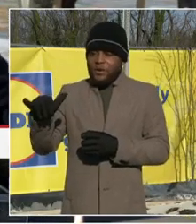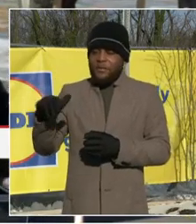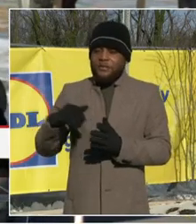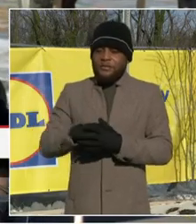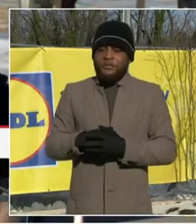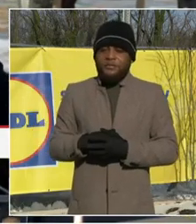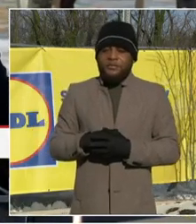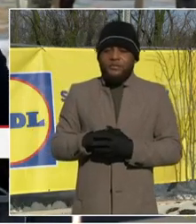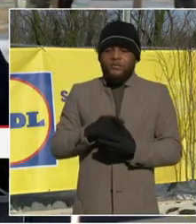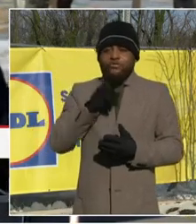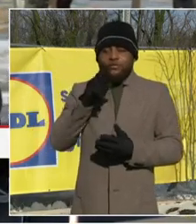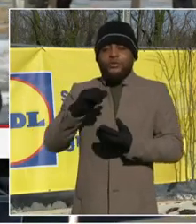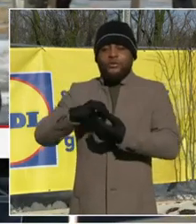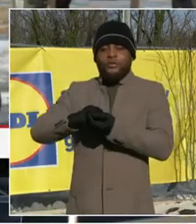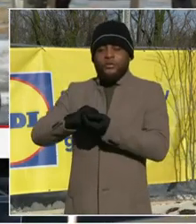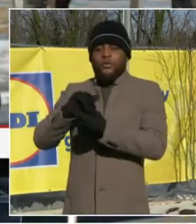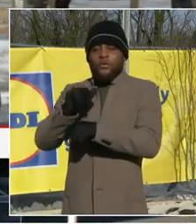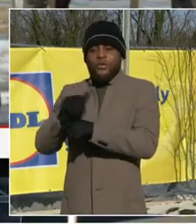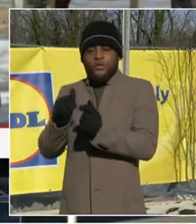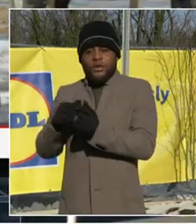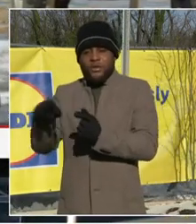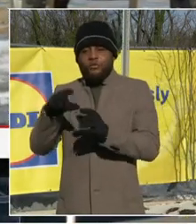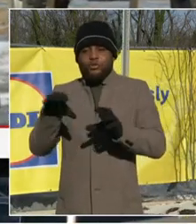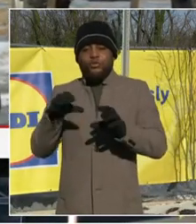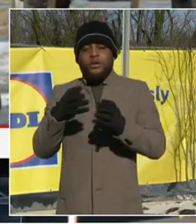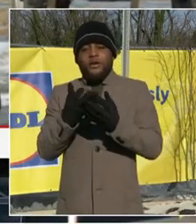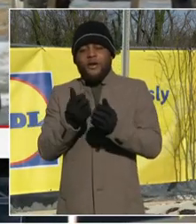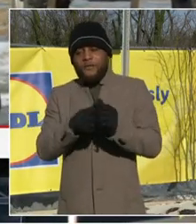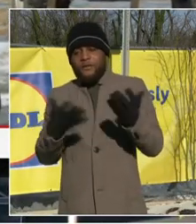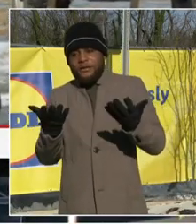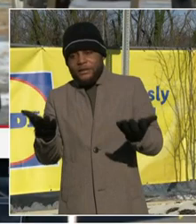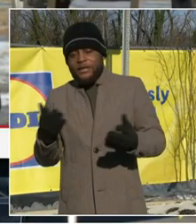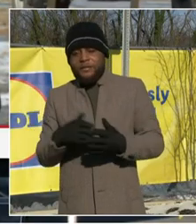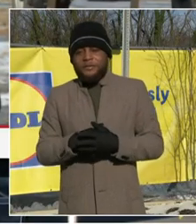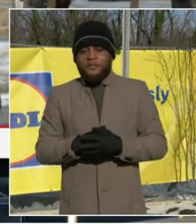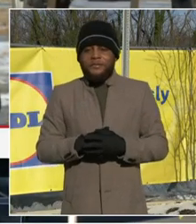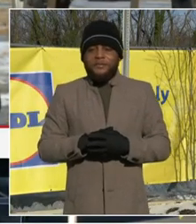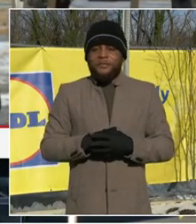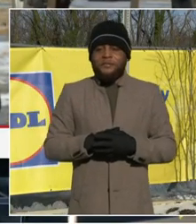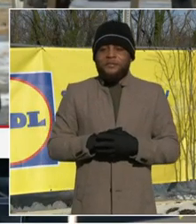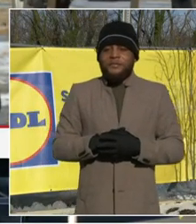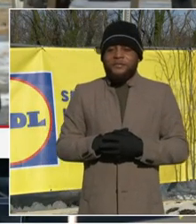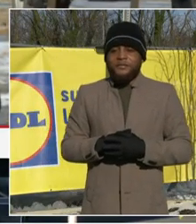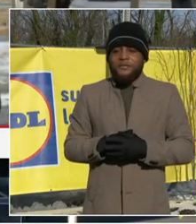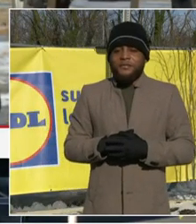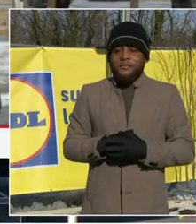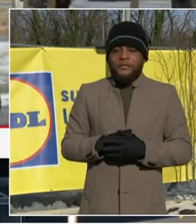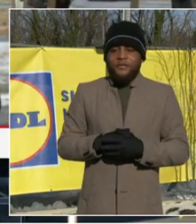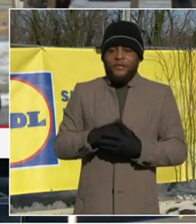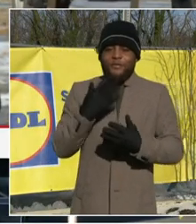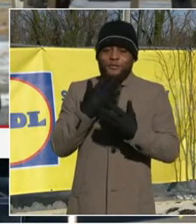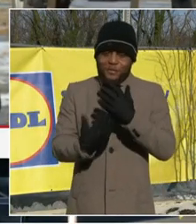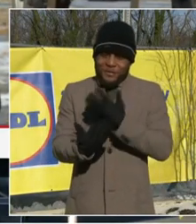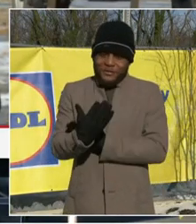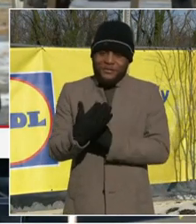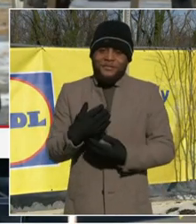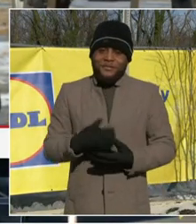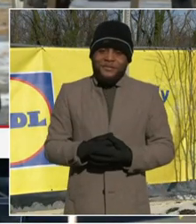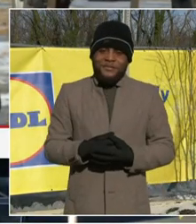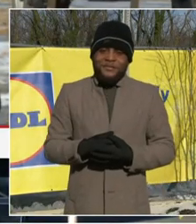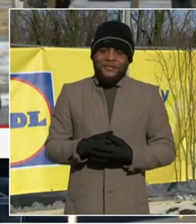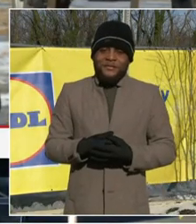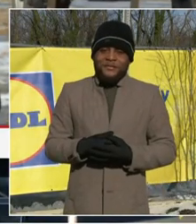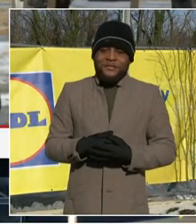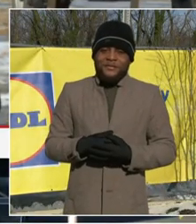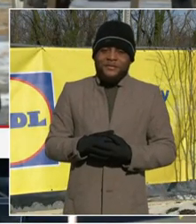Last question? Yes? You could introduce yourself, please. Good morning, Madam Mayor. Gigi Barnett, WTOP News. Yep. Quick